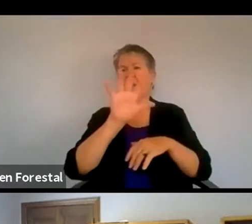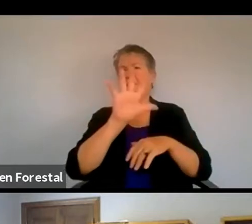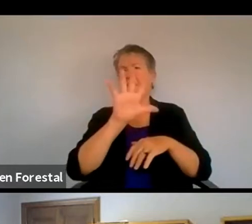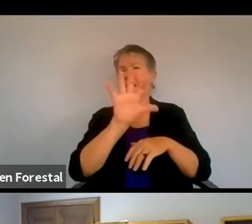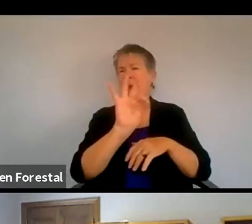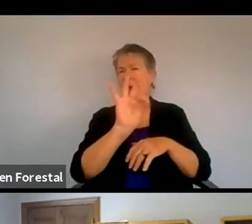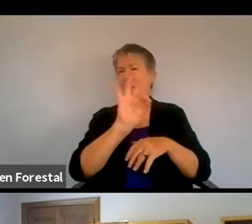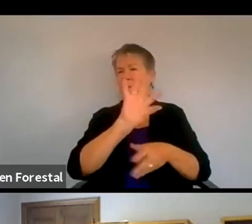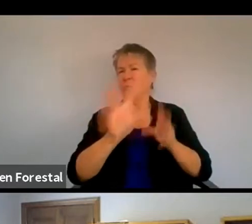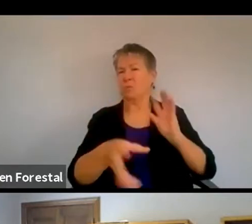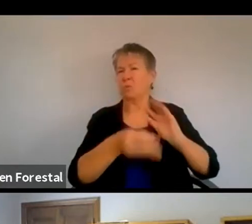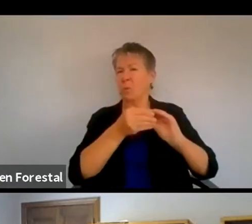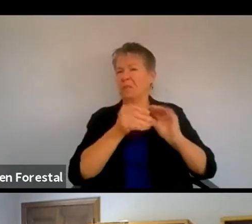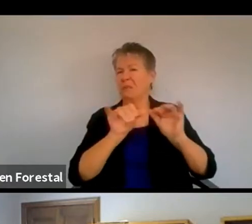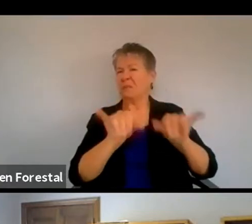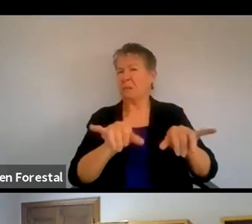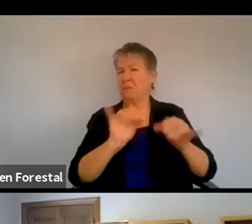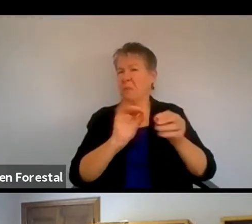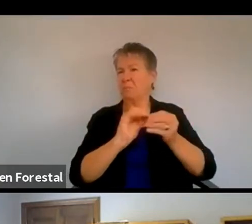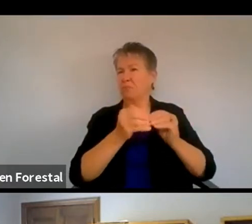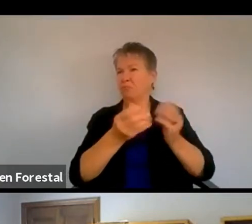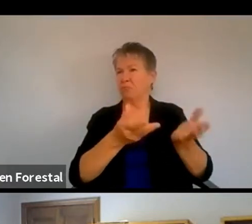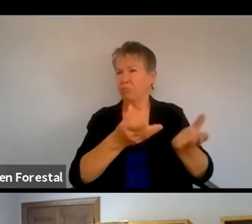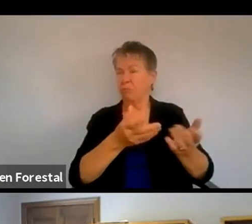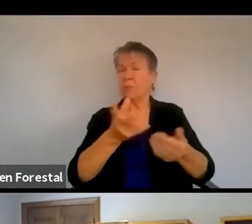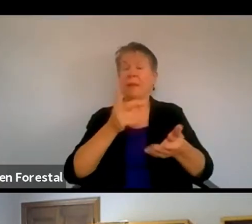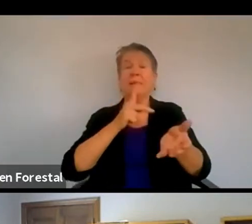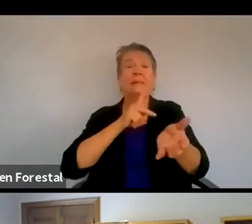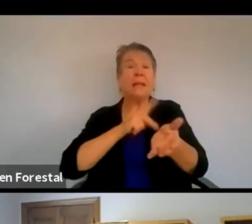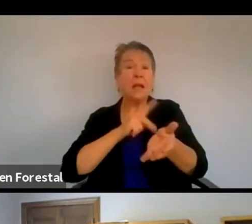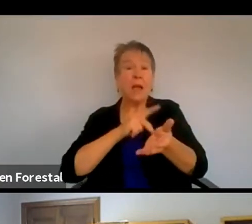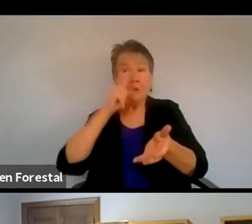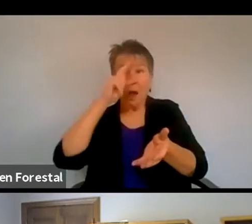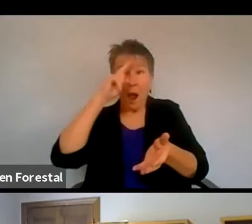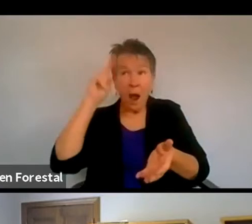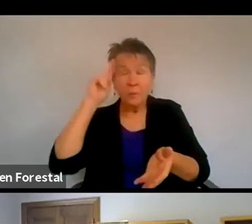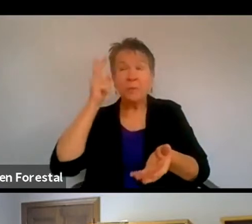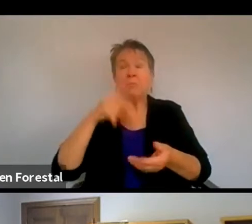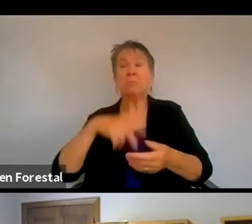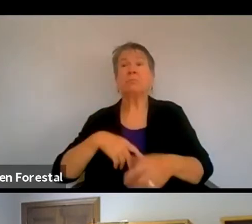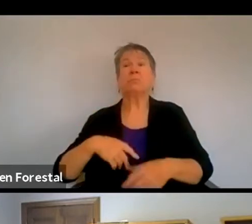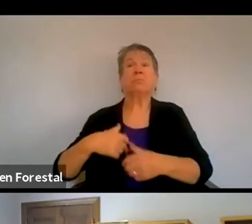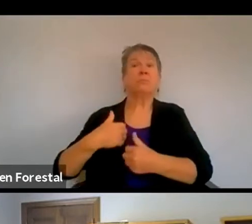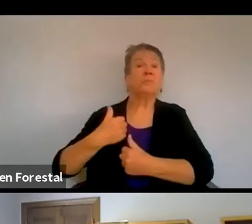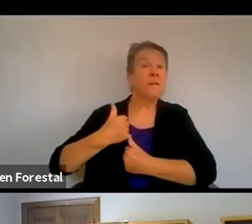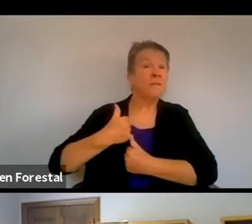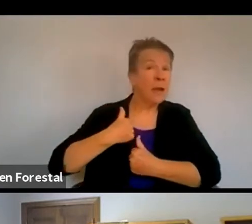psychiatric hospitals. The daily percent positivity for New Jersey is over 5%.